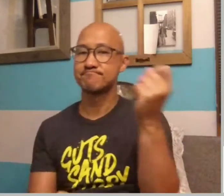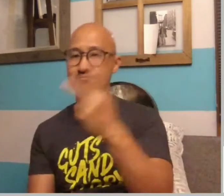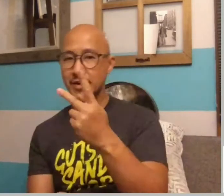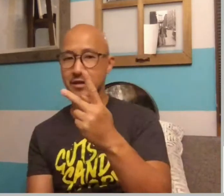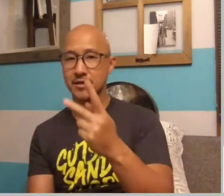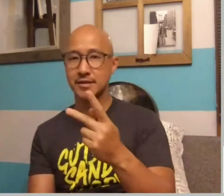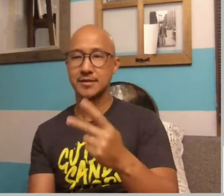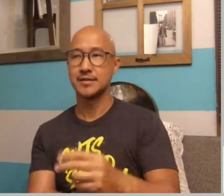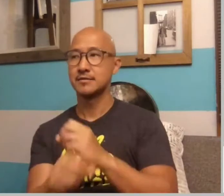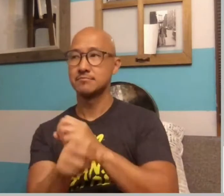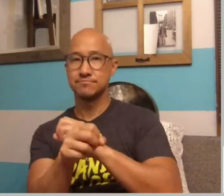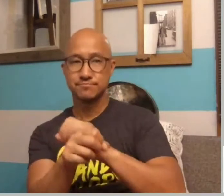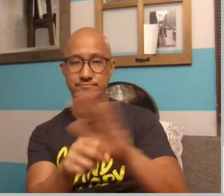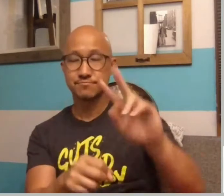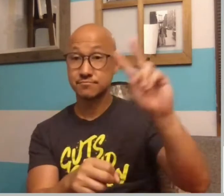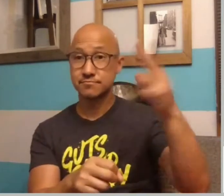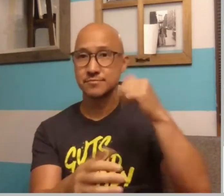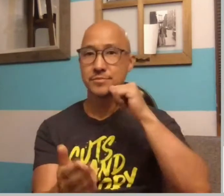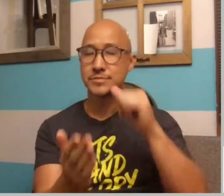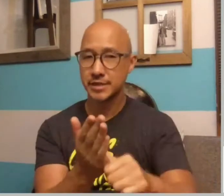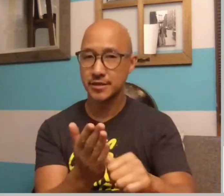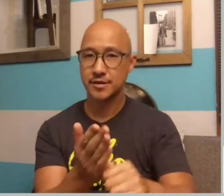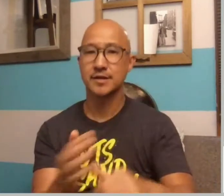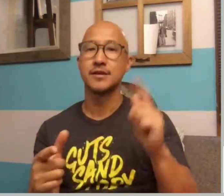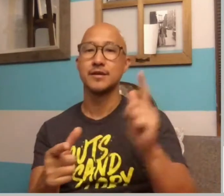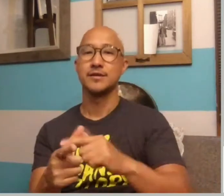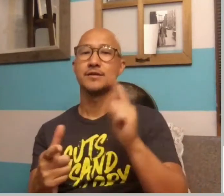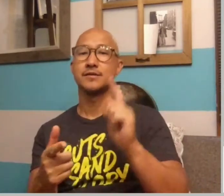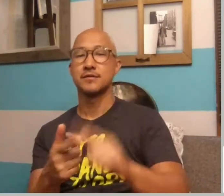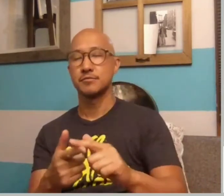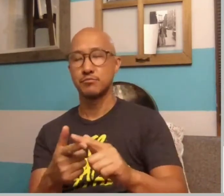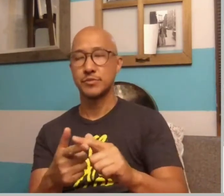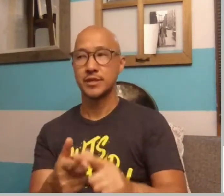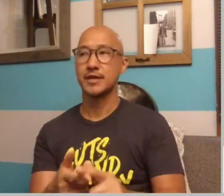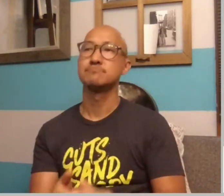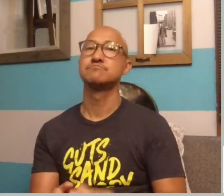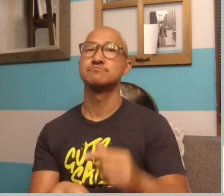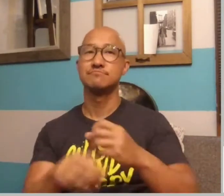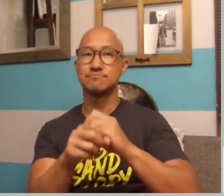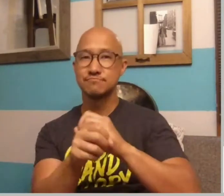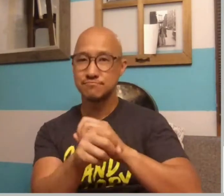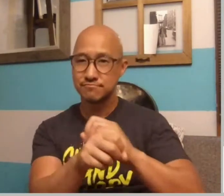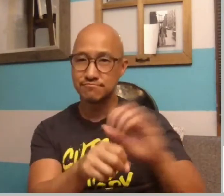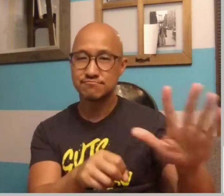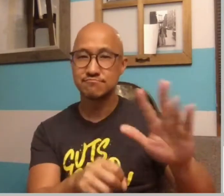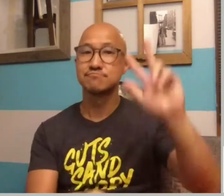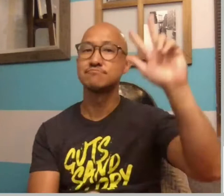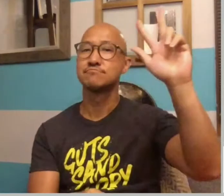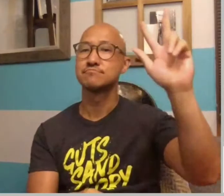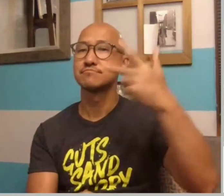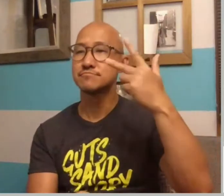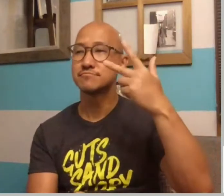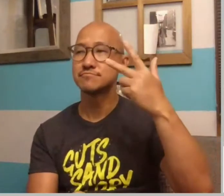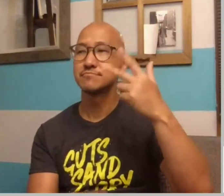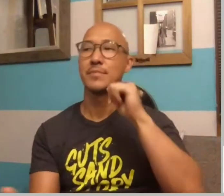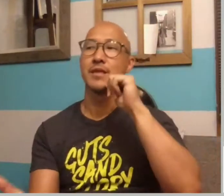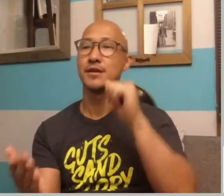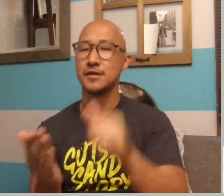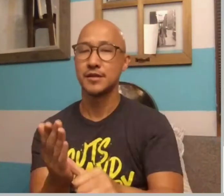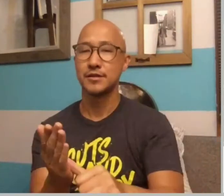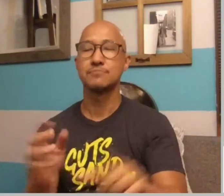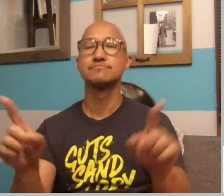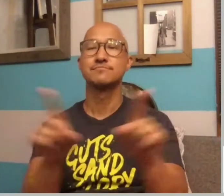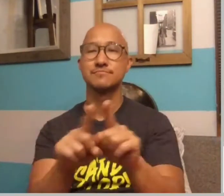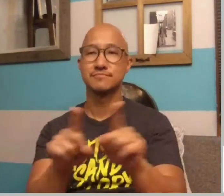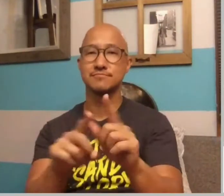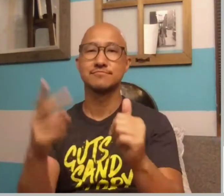book. And well, why did the Corinthians reject Paul in the first place? It was really because they valued educated,